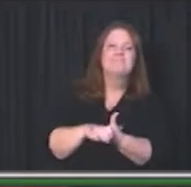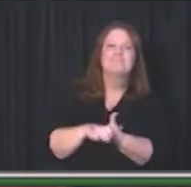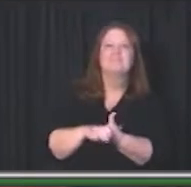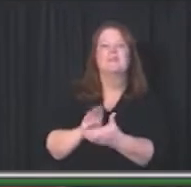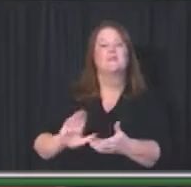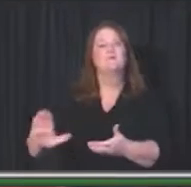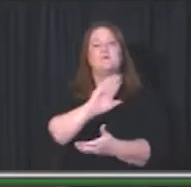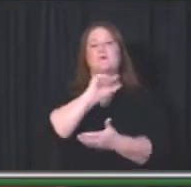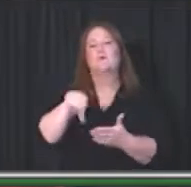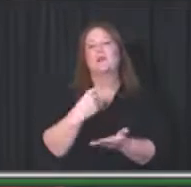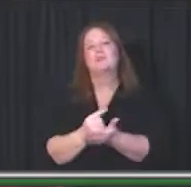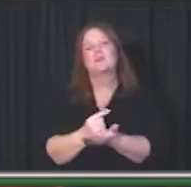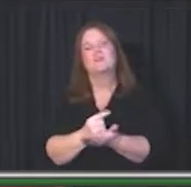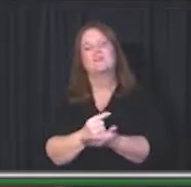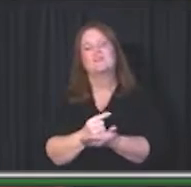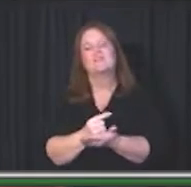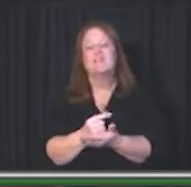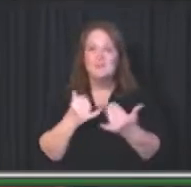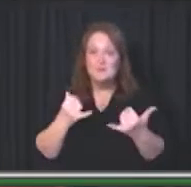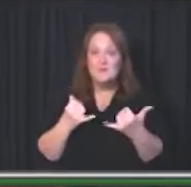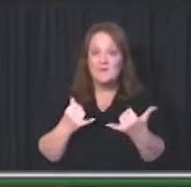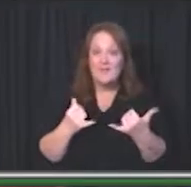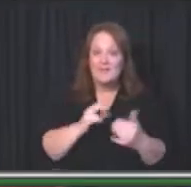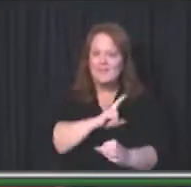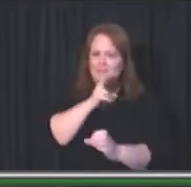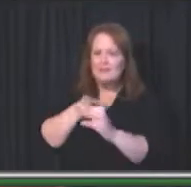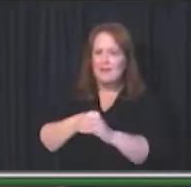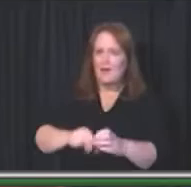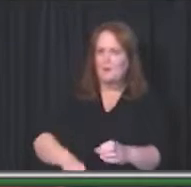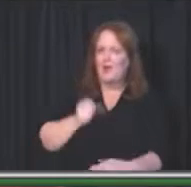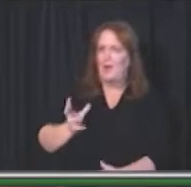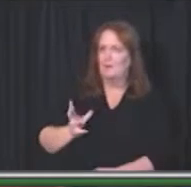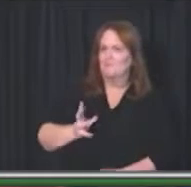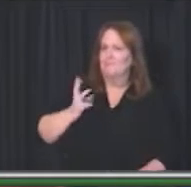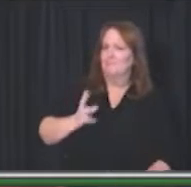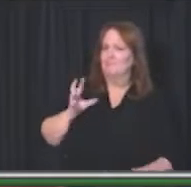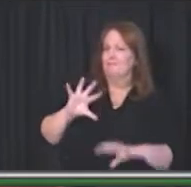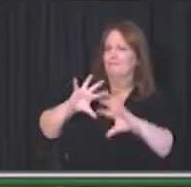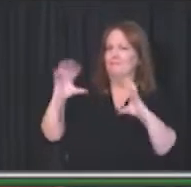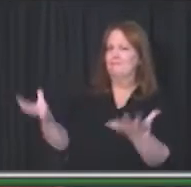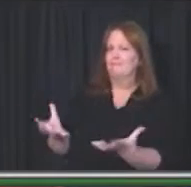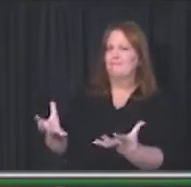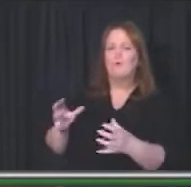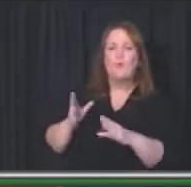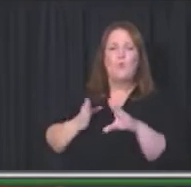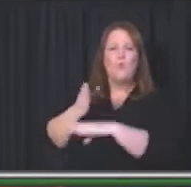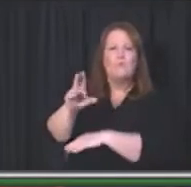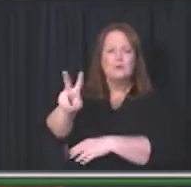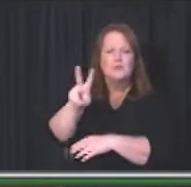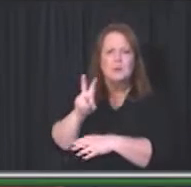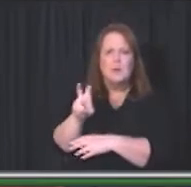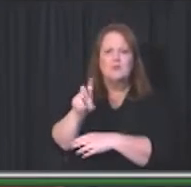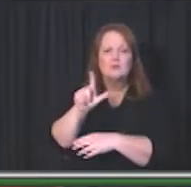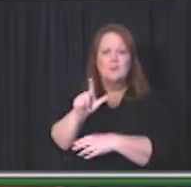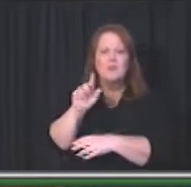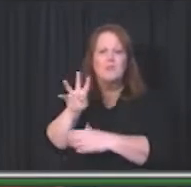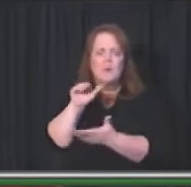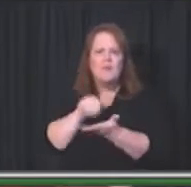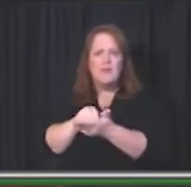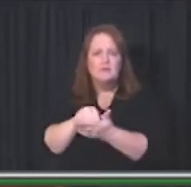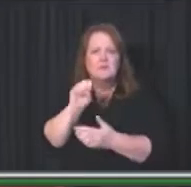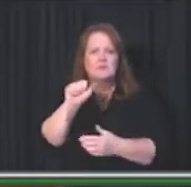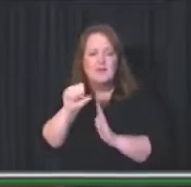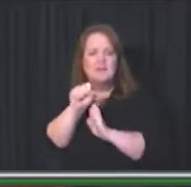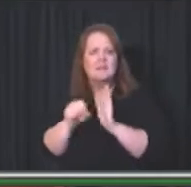graduation. Today, you're joining a proud and prestigious family of over 224,000 Sacramento State